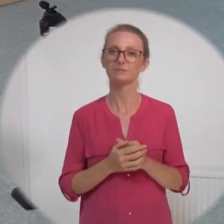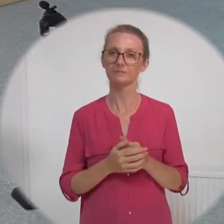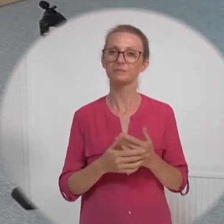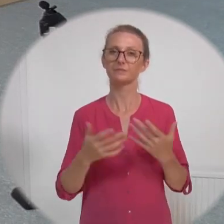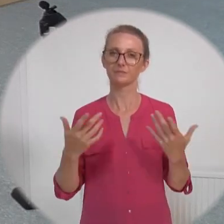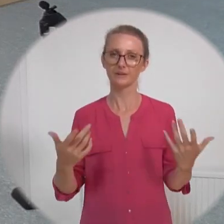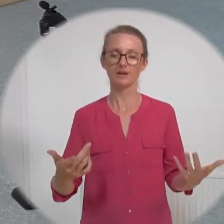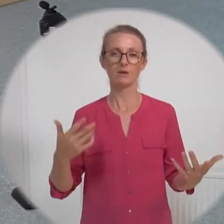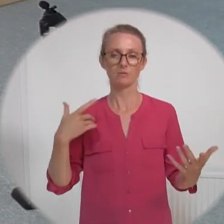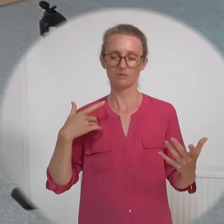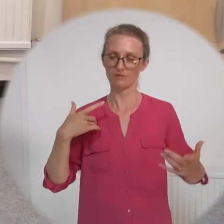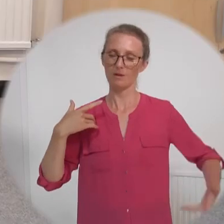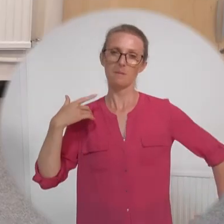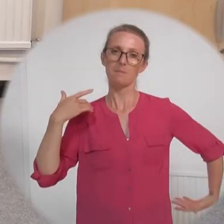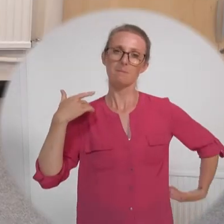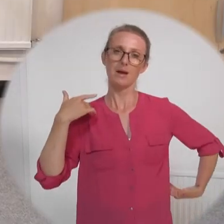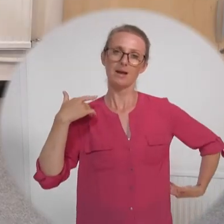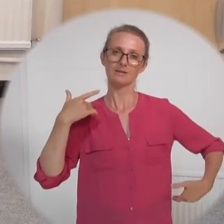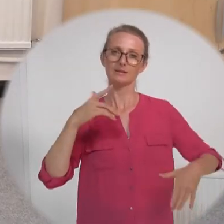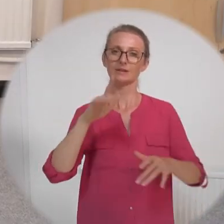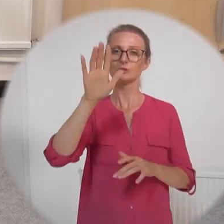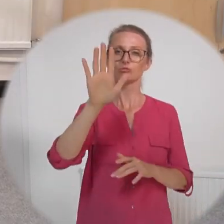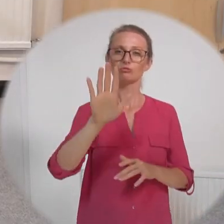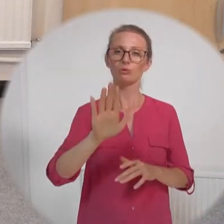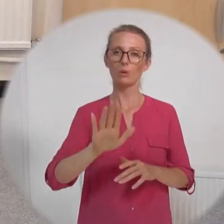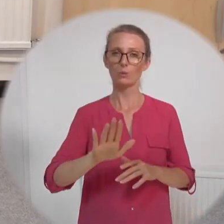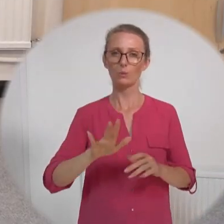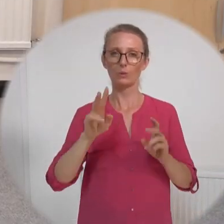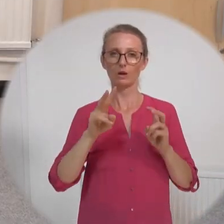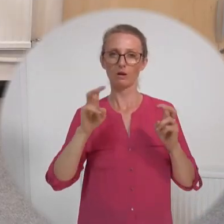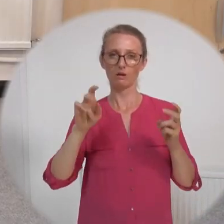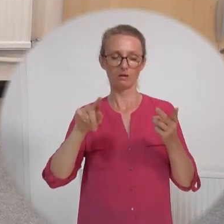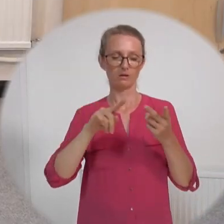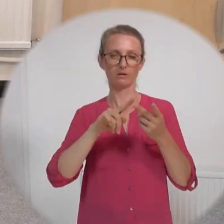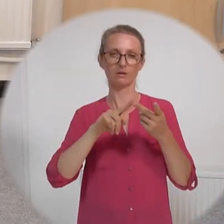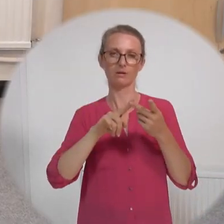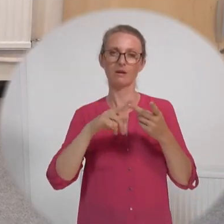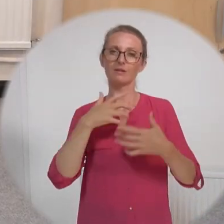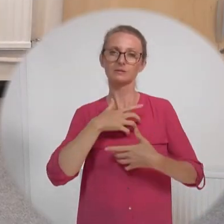stroking the back and embrace the tiger, return to the mountain.